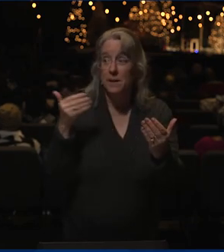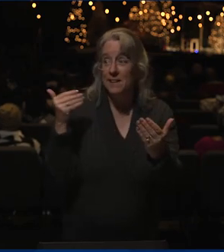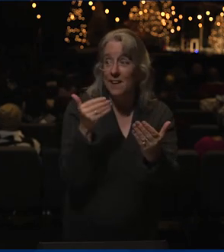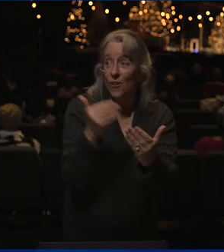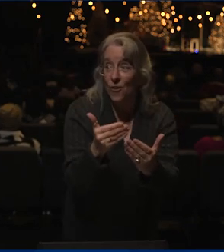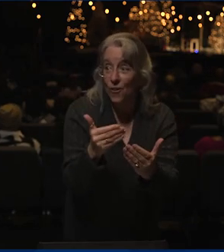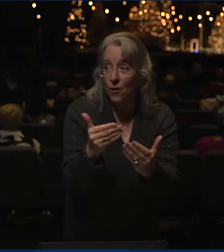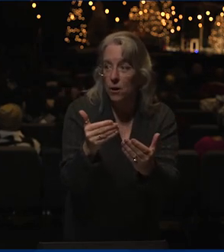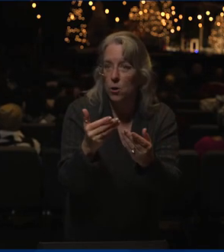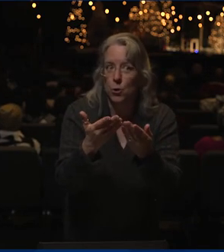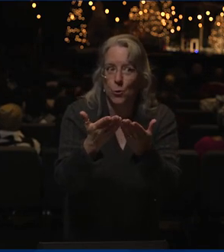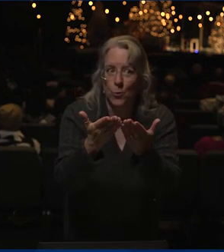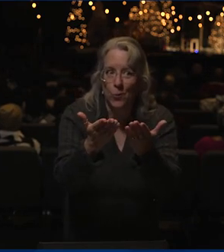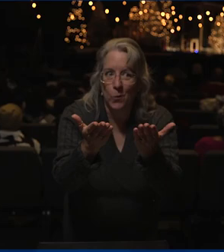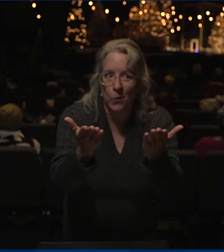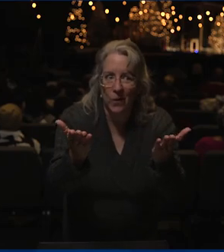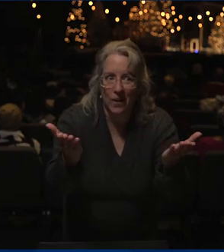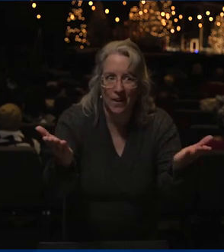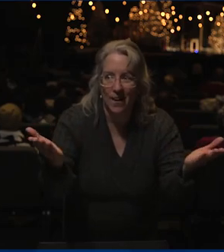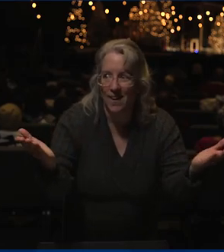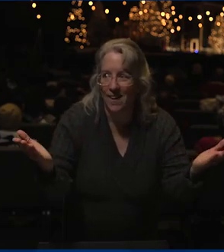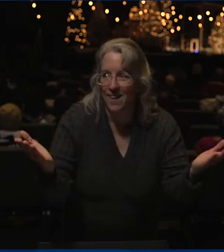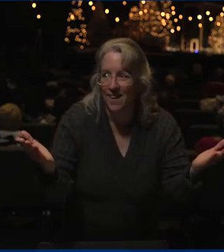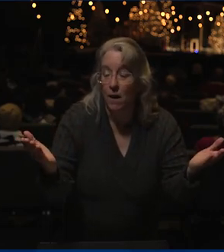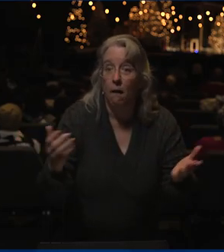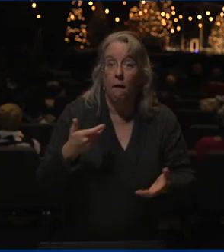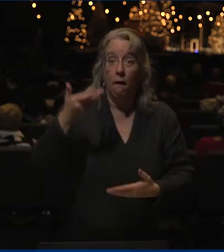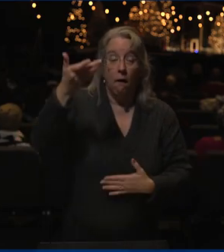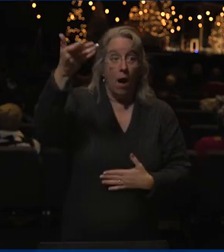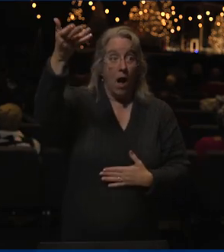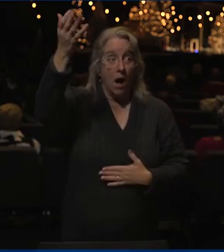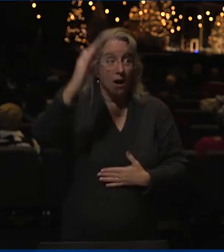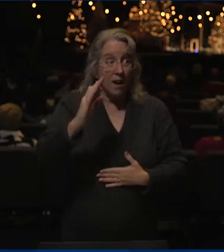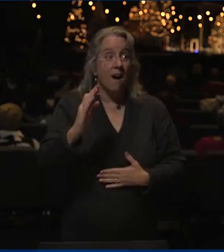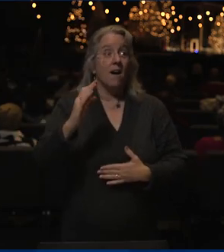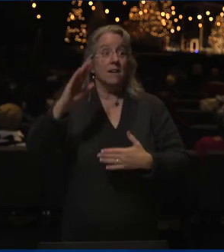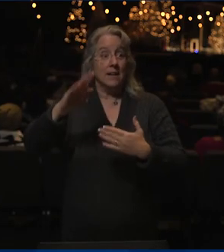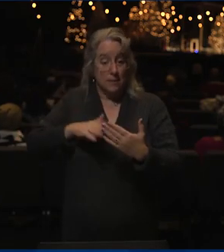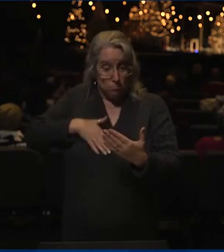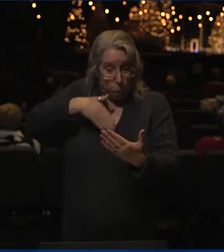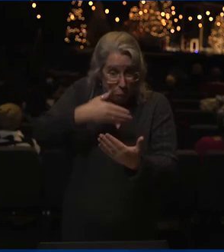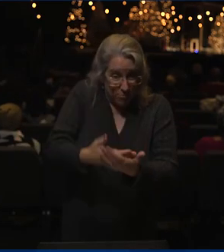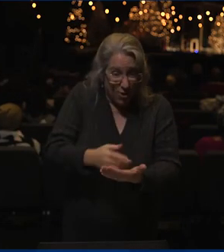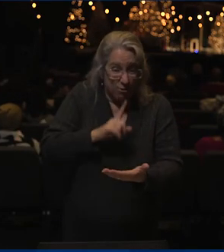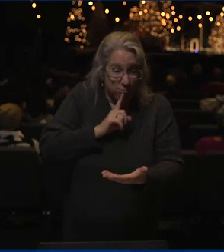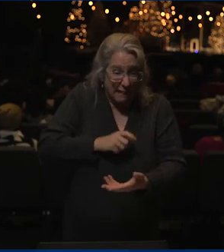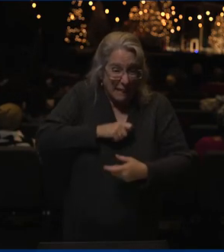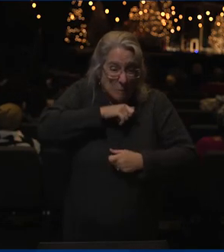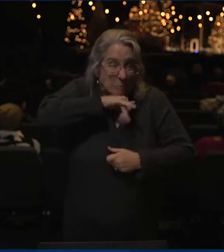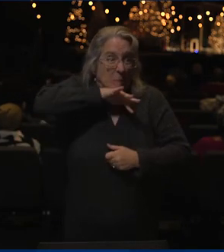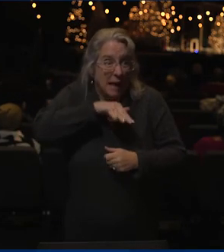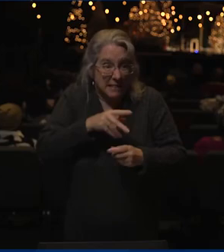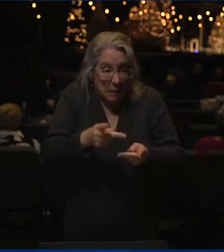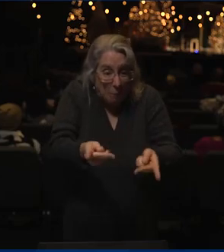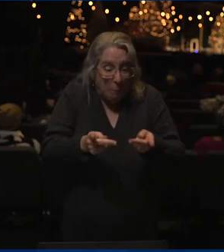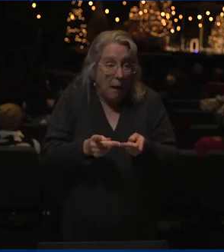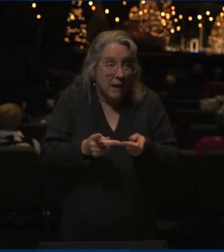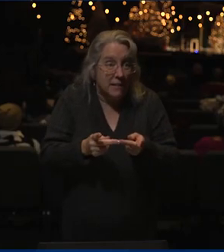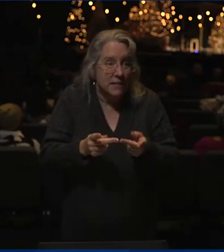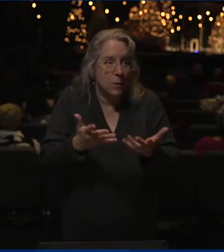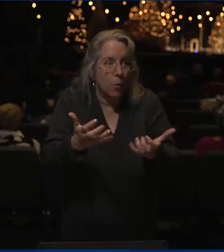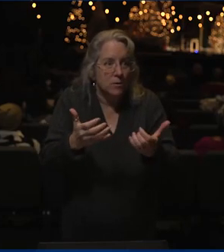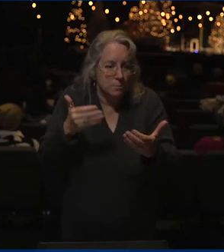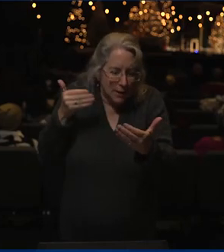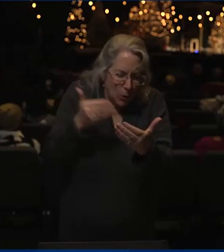God came into a really messy spot to be near to you. Do you know how sometimes when you want to introduce yourself